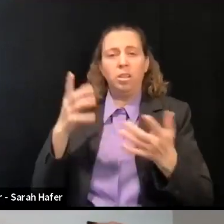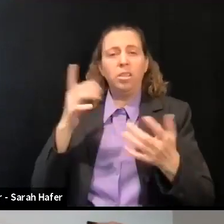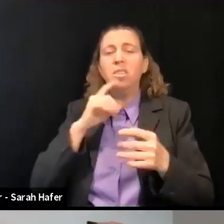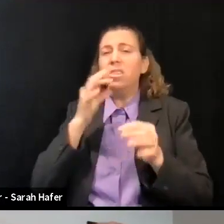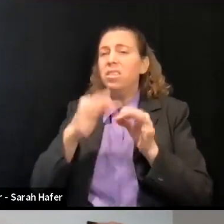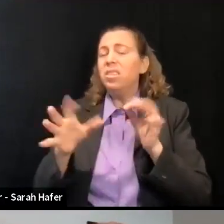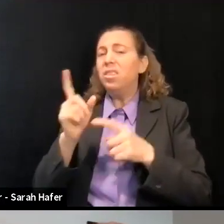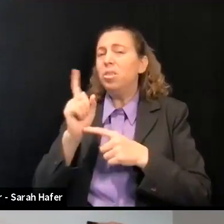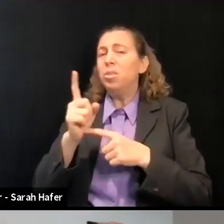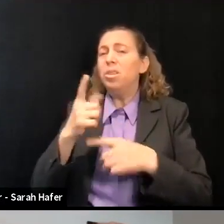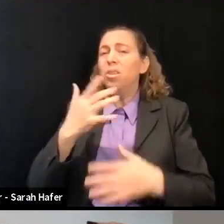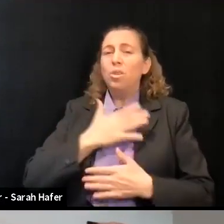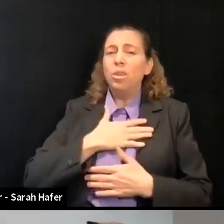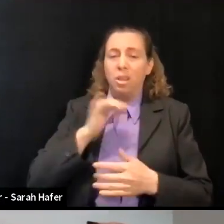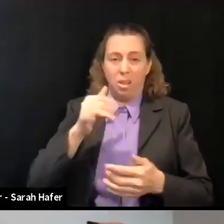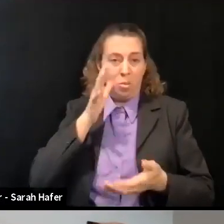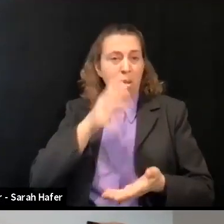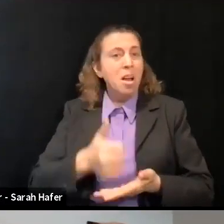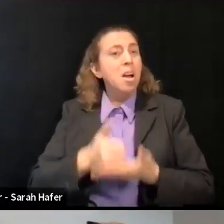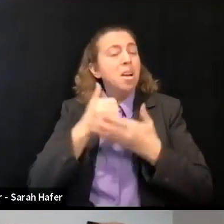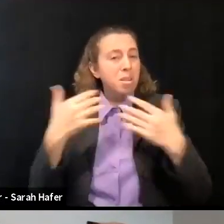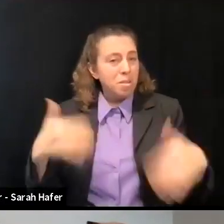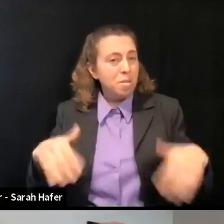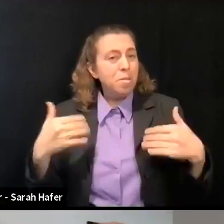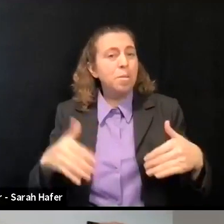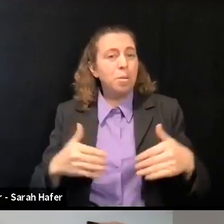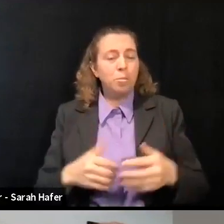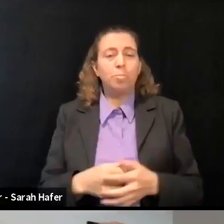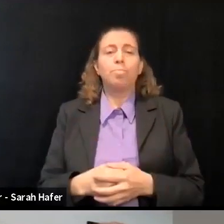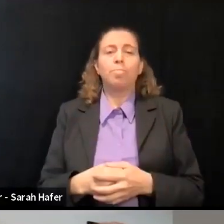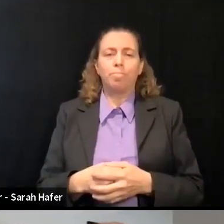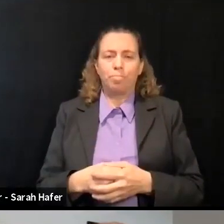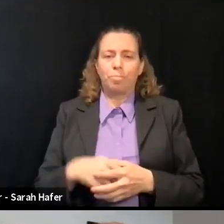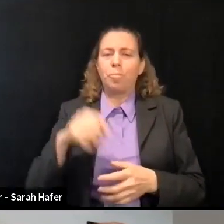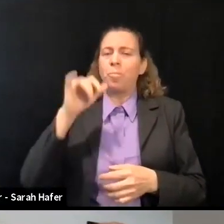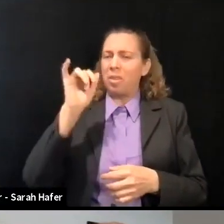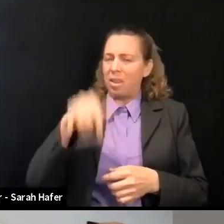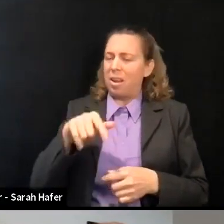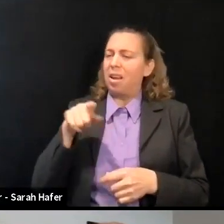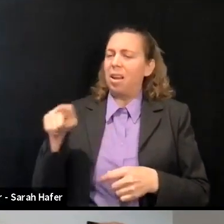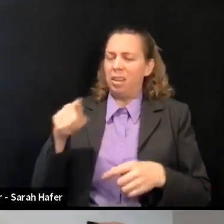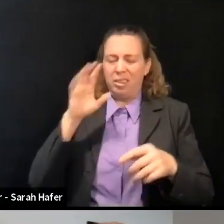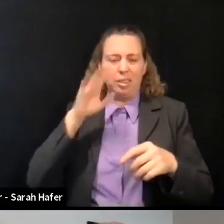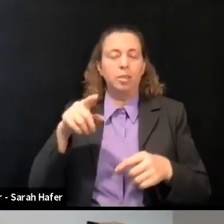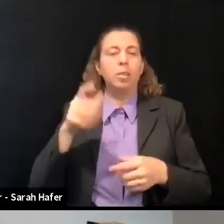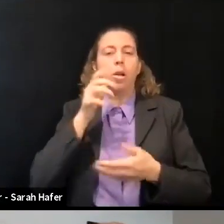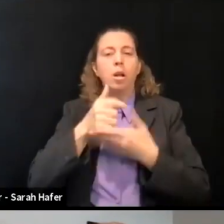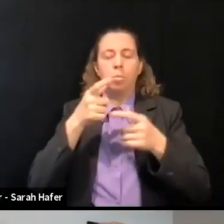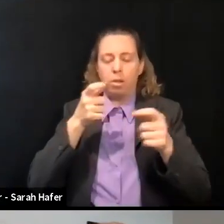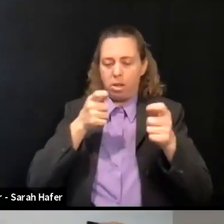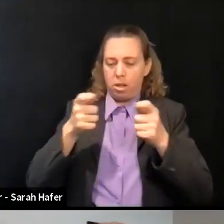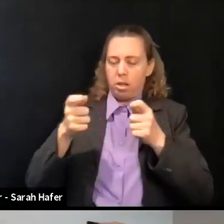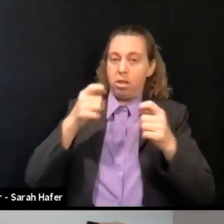us just to deal with the overwhelmed sense of emotion. Another way that